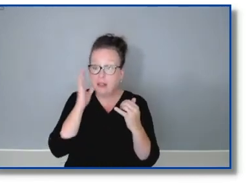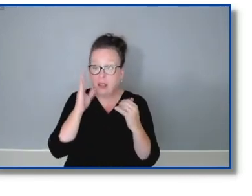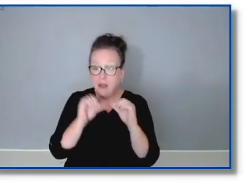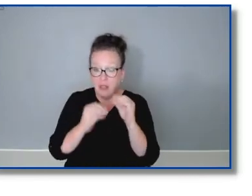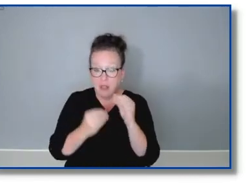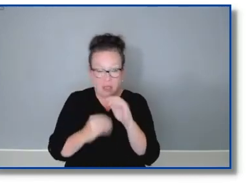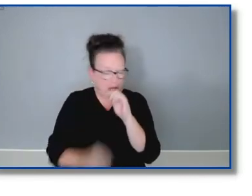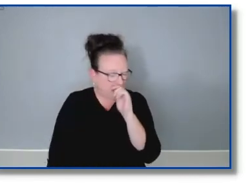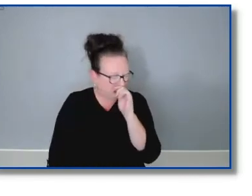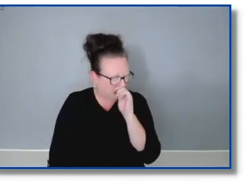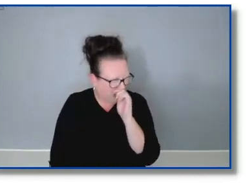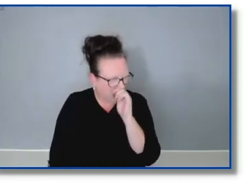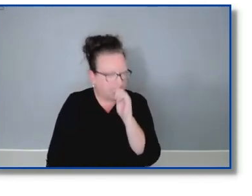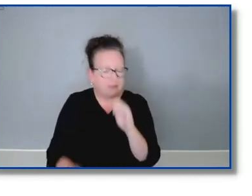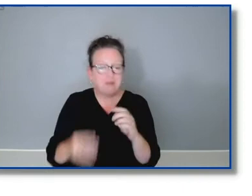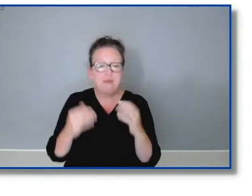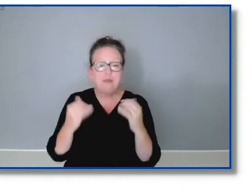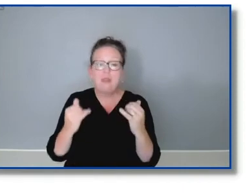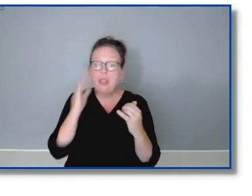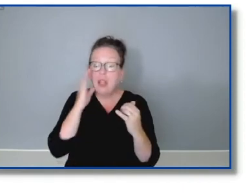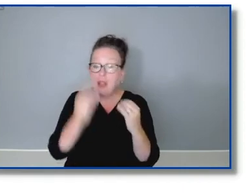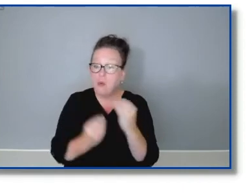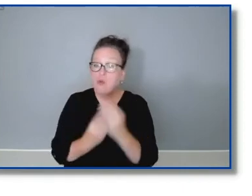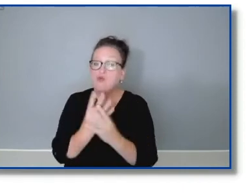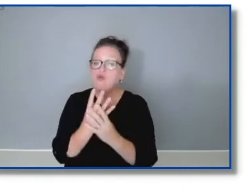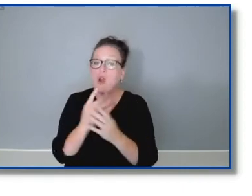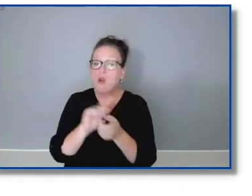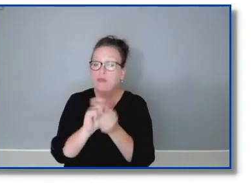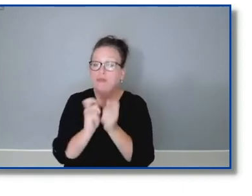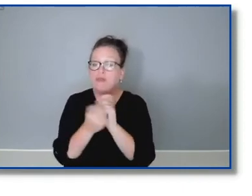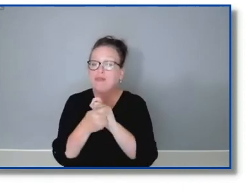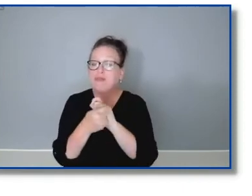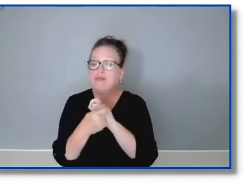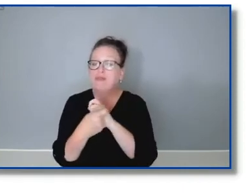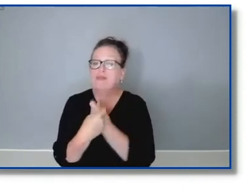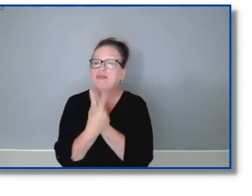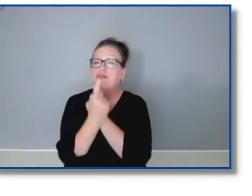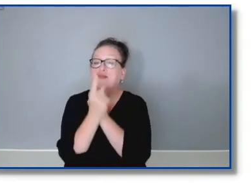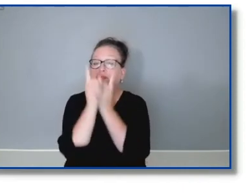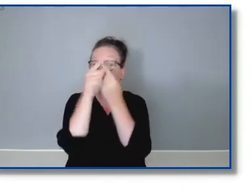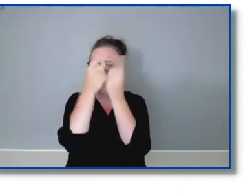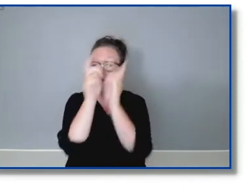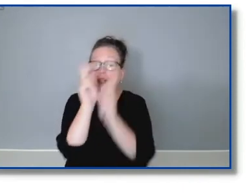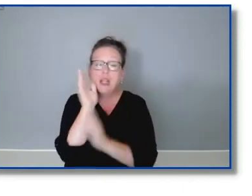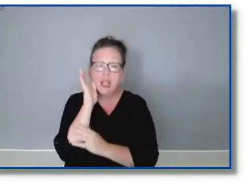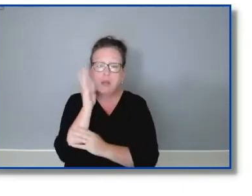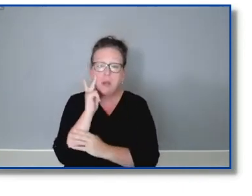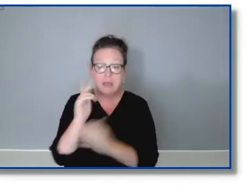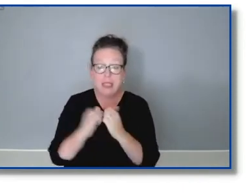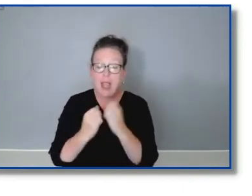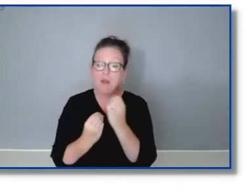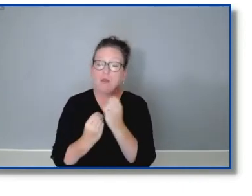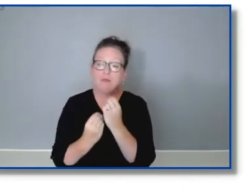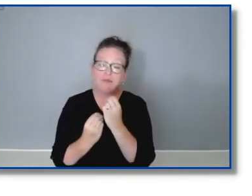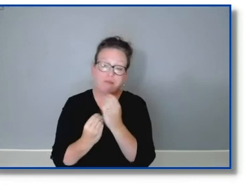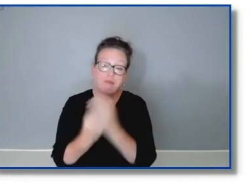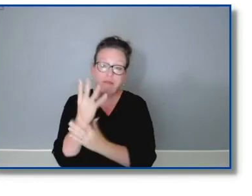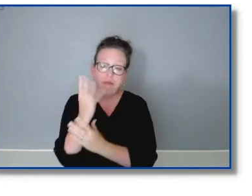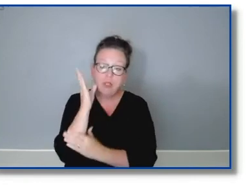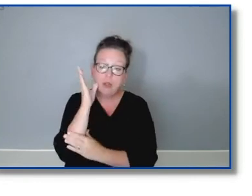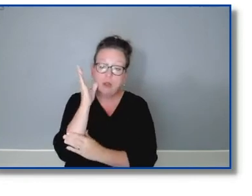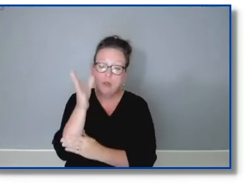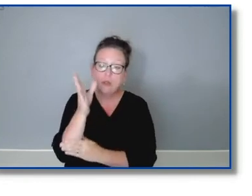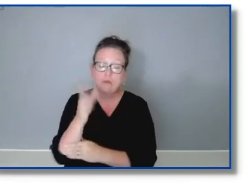we'll see how they evolve, how the real tree evolves in the future. And this brings